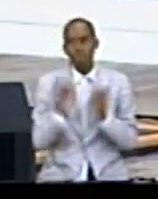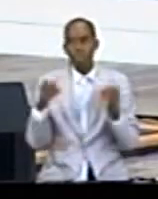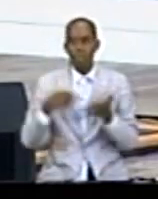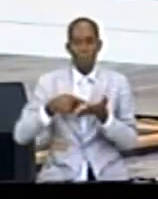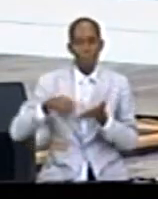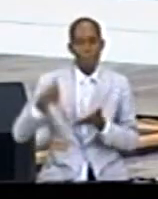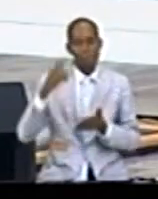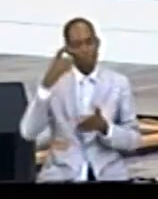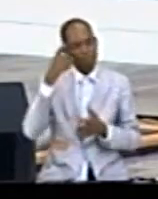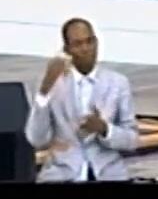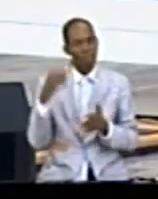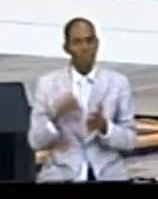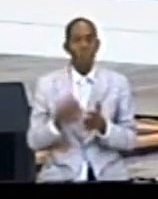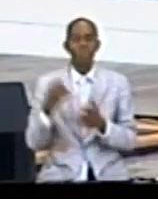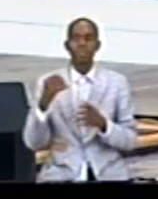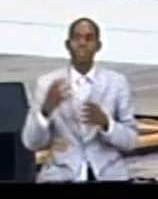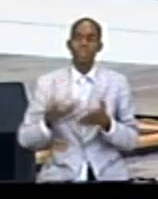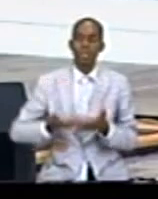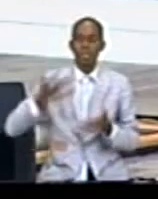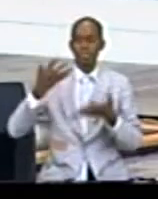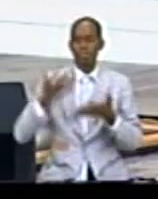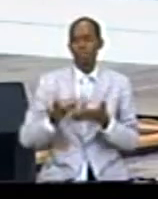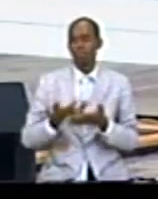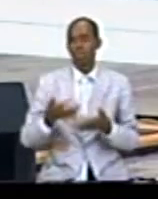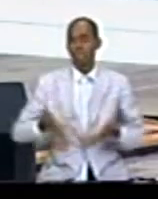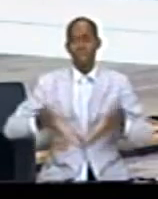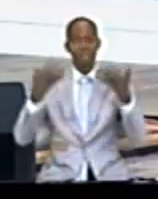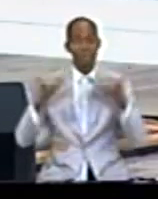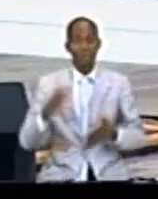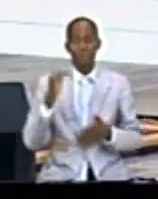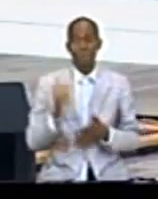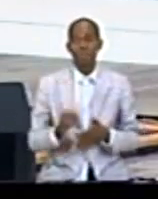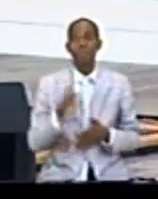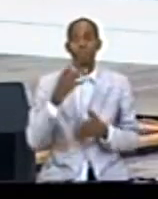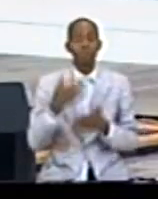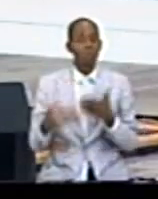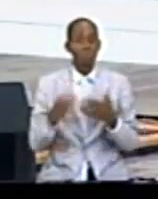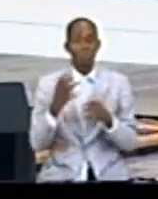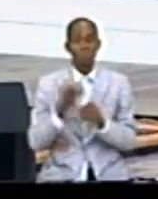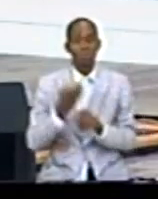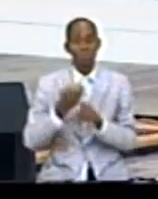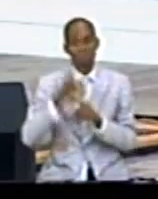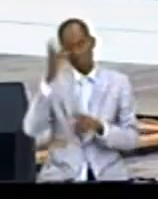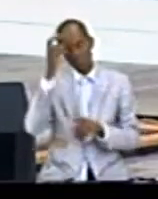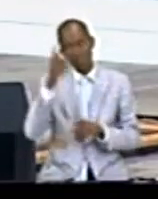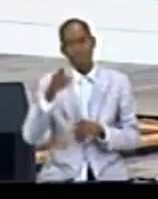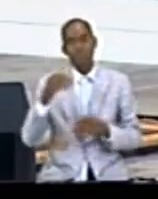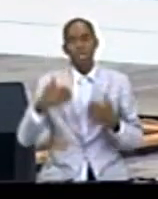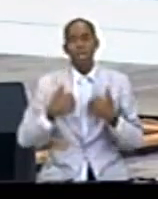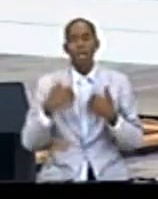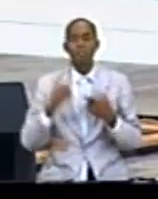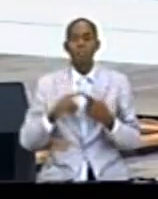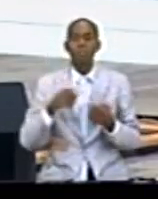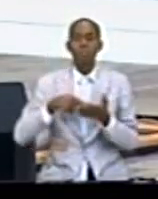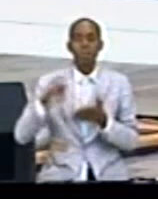eternally. Anything you get from the devil, you're going to pay for it forever and ever,